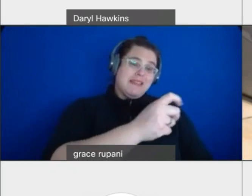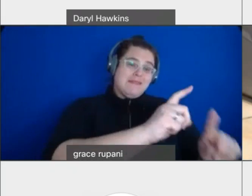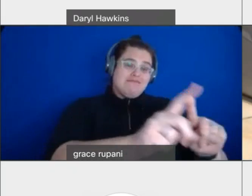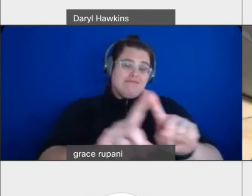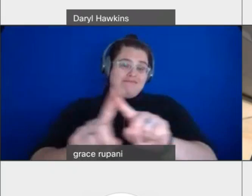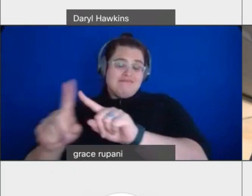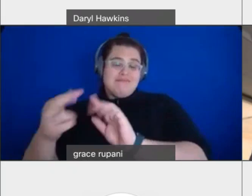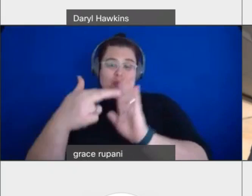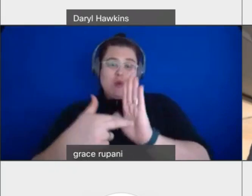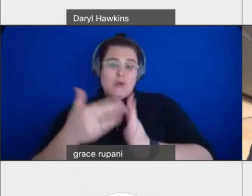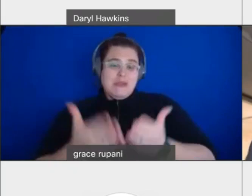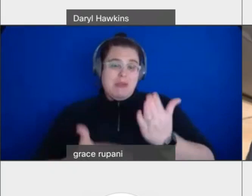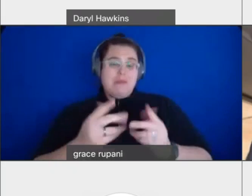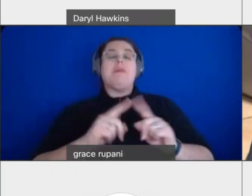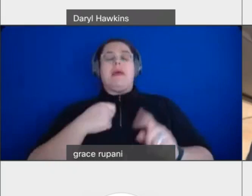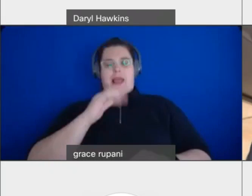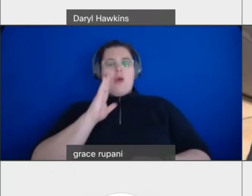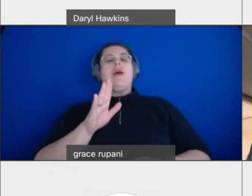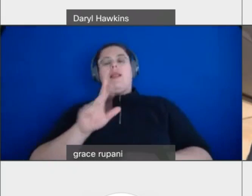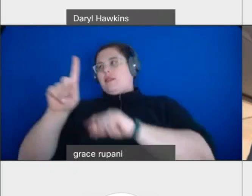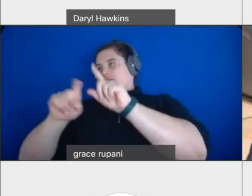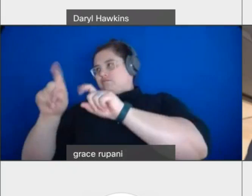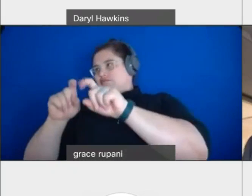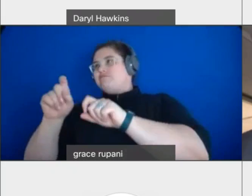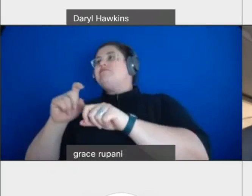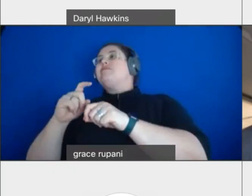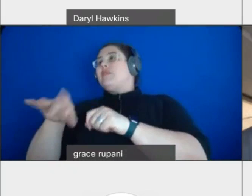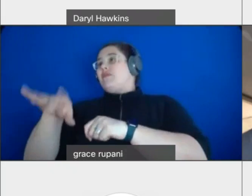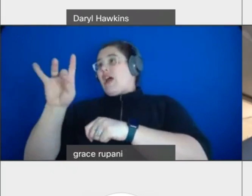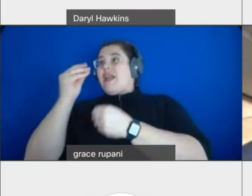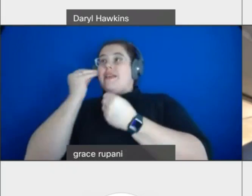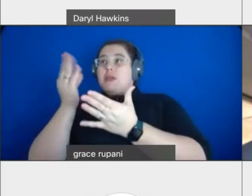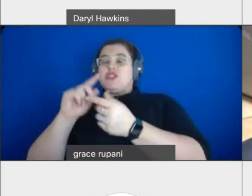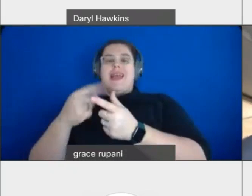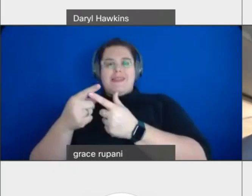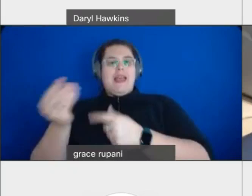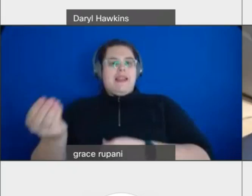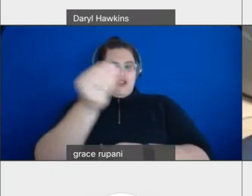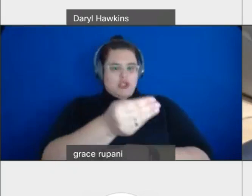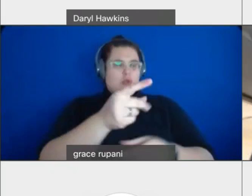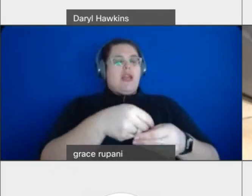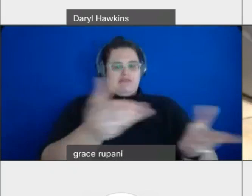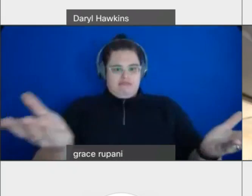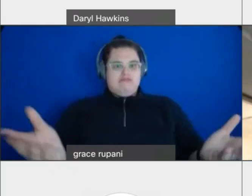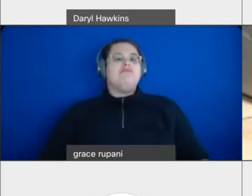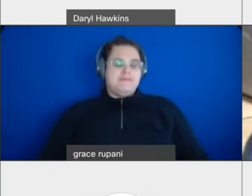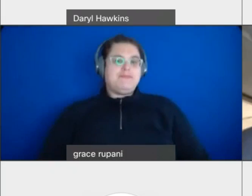that information to you, Winslow, and then you can disperse it as needed. Thank you so much. Make a note of that to get back